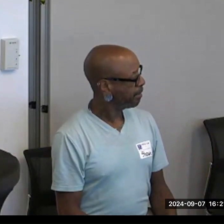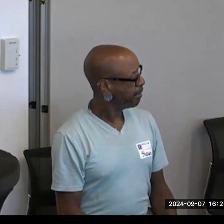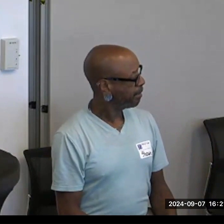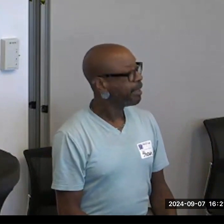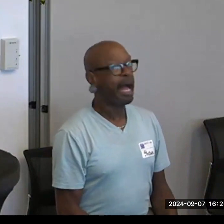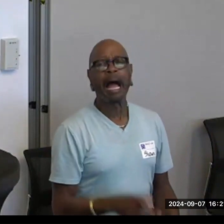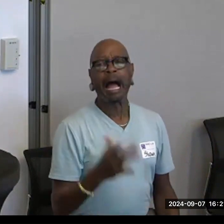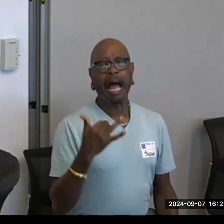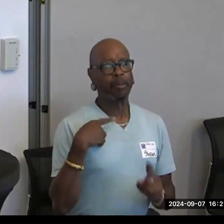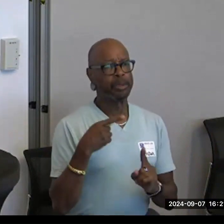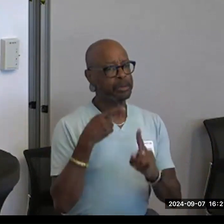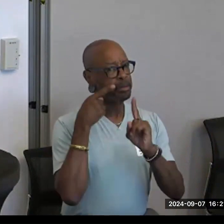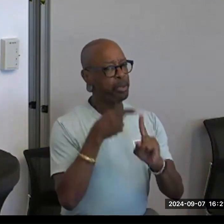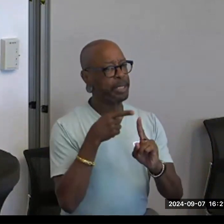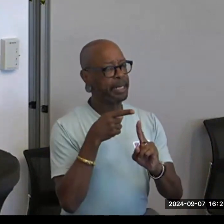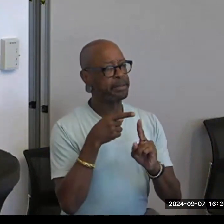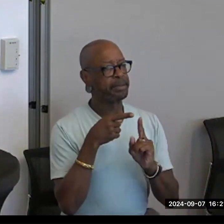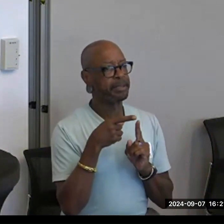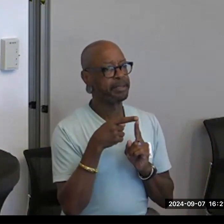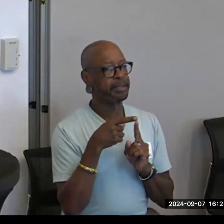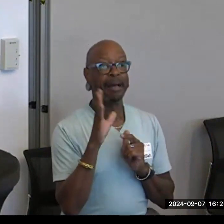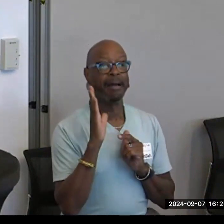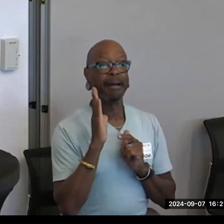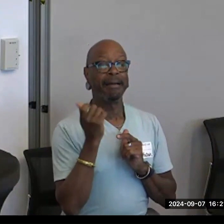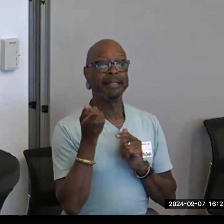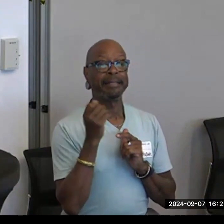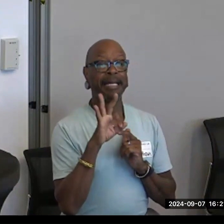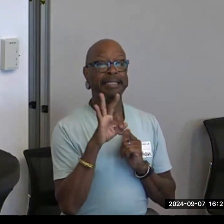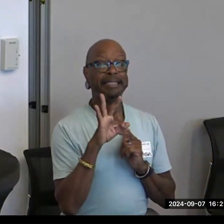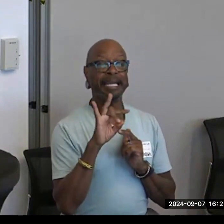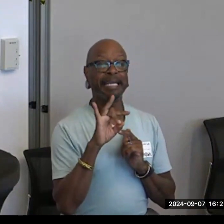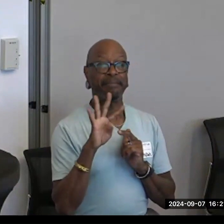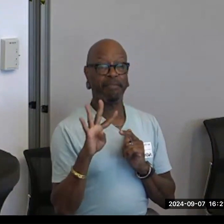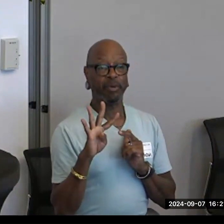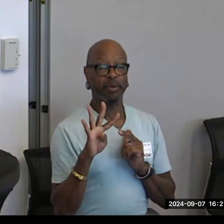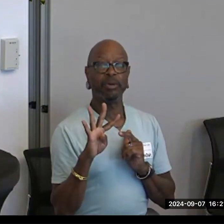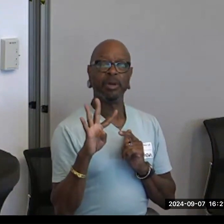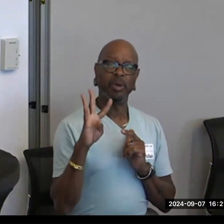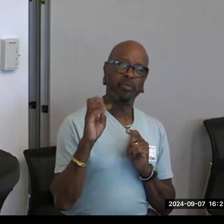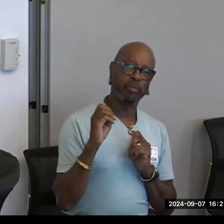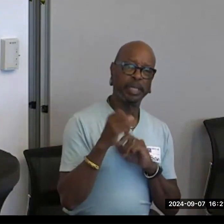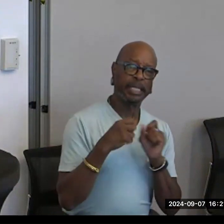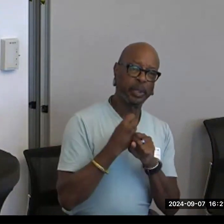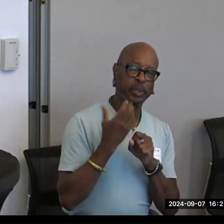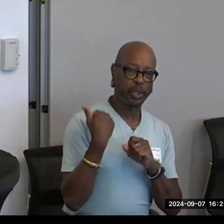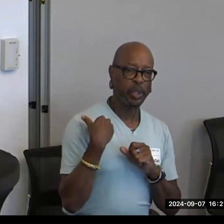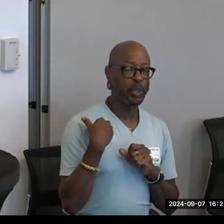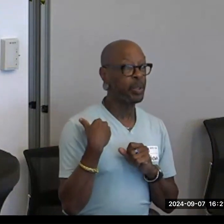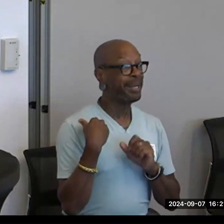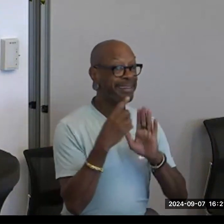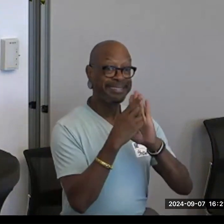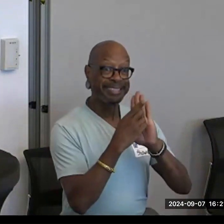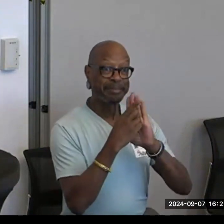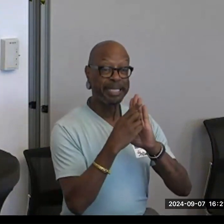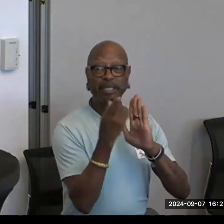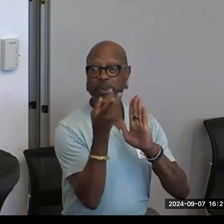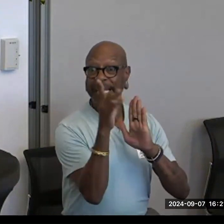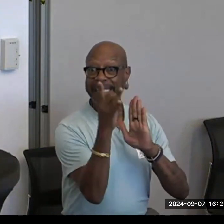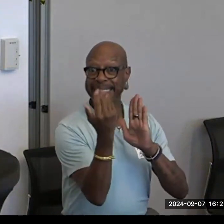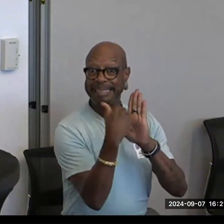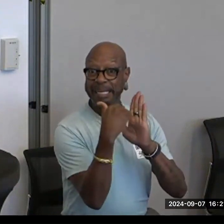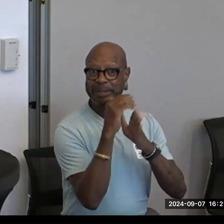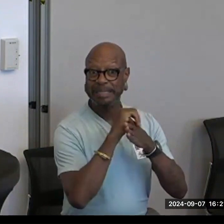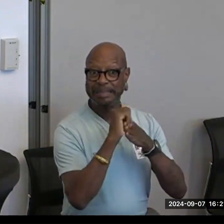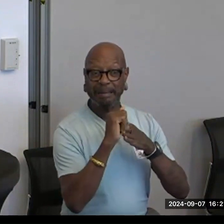Just want to point out that in 1984, 40 years ago, 80-cell braille displays were